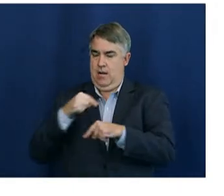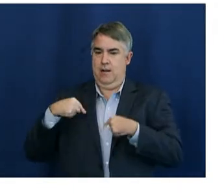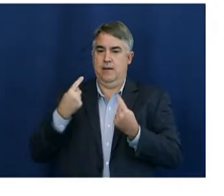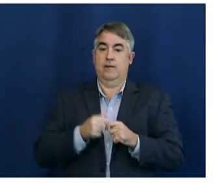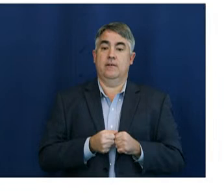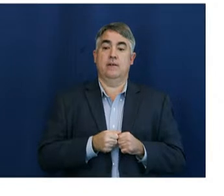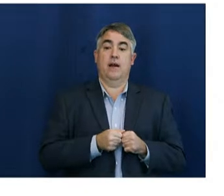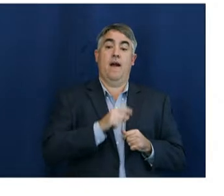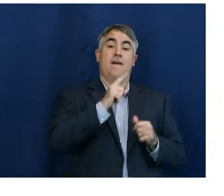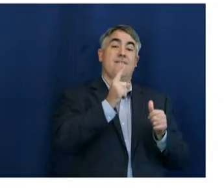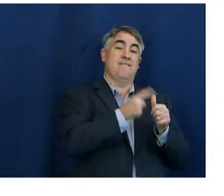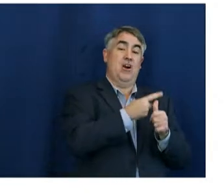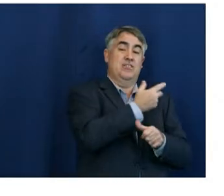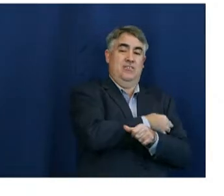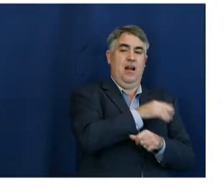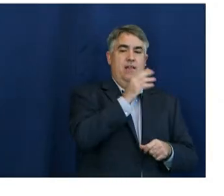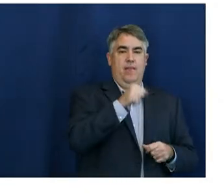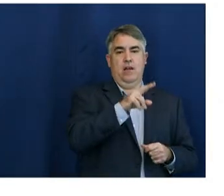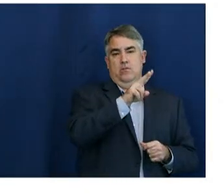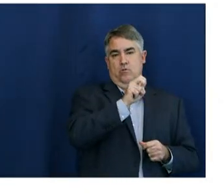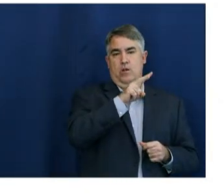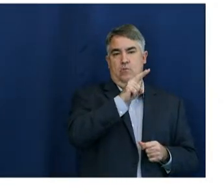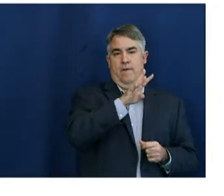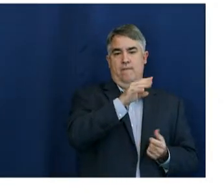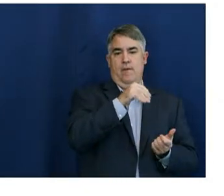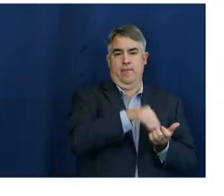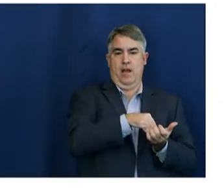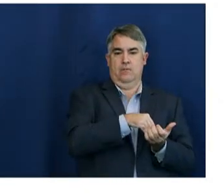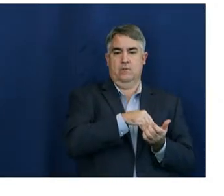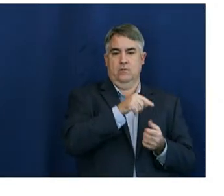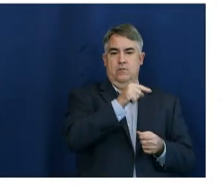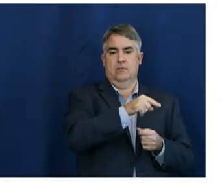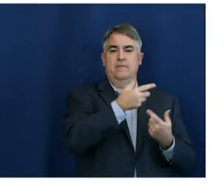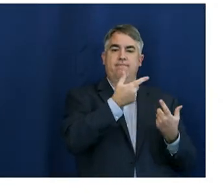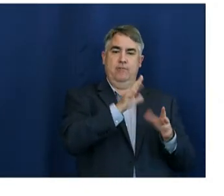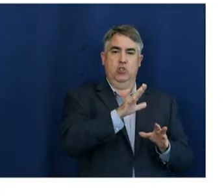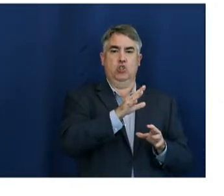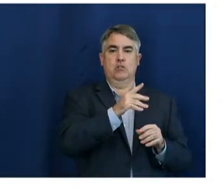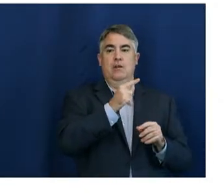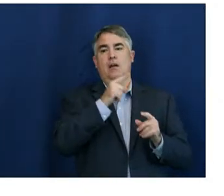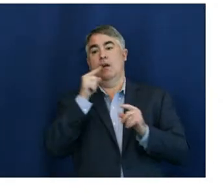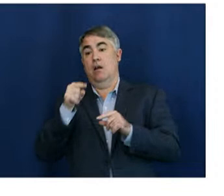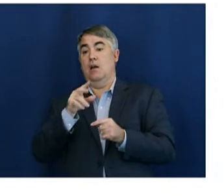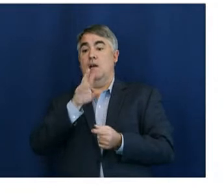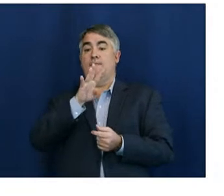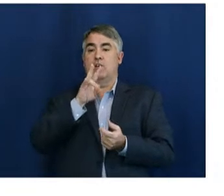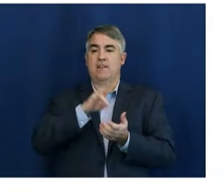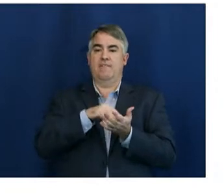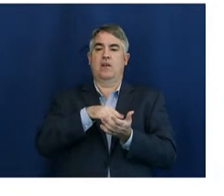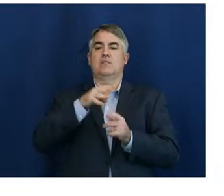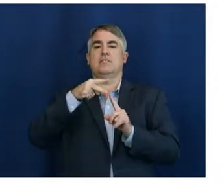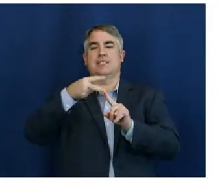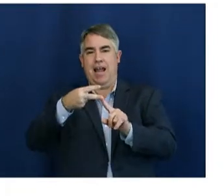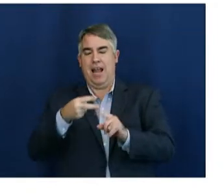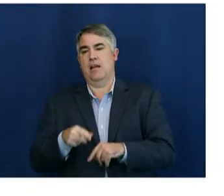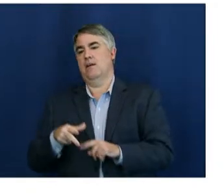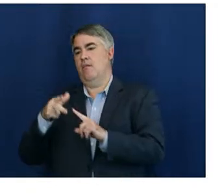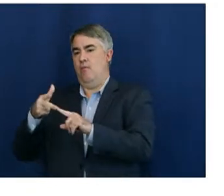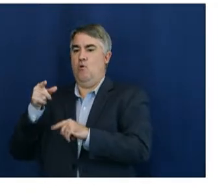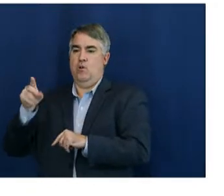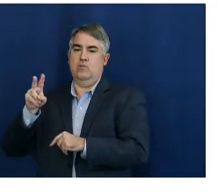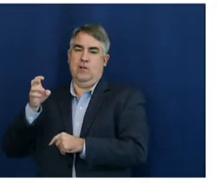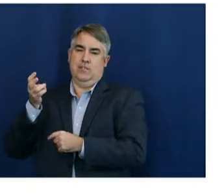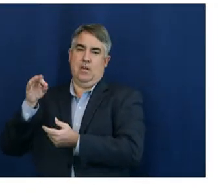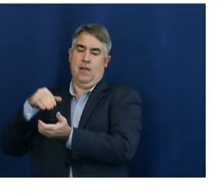of population fully vaccinated. And again, as the supply becomes more steady, we get more locations stood up, we think these